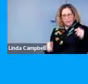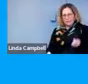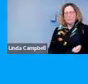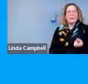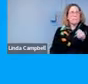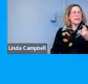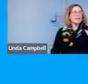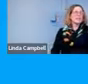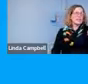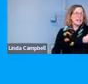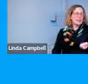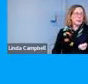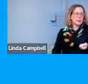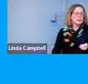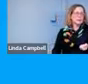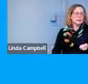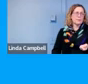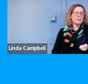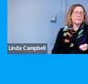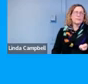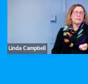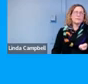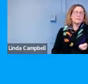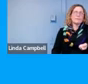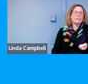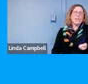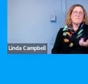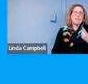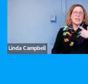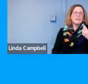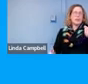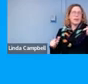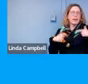And finally, on a personal level, there's many things that we can do.